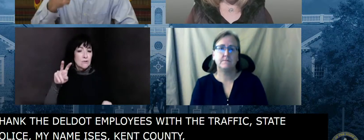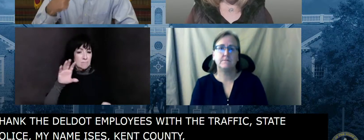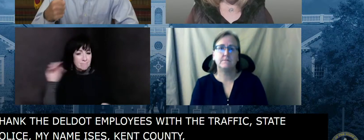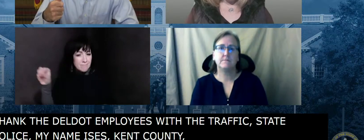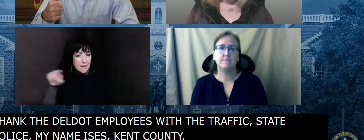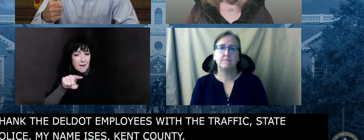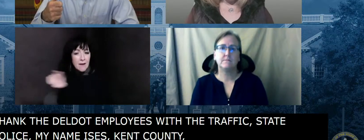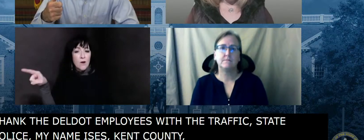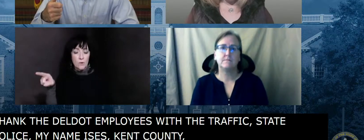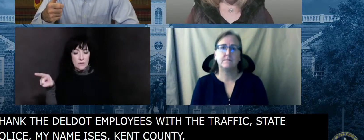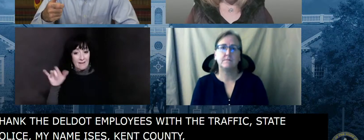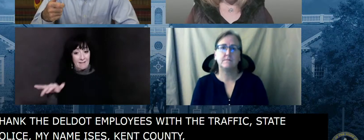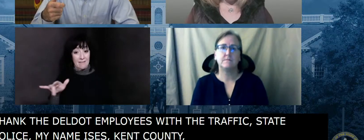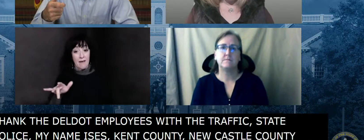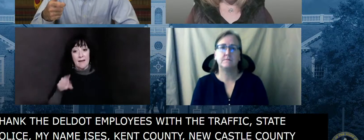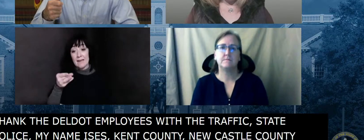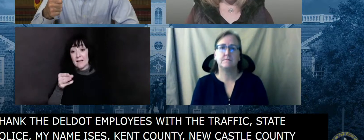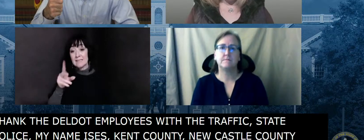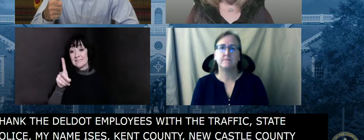people that are authorized to give